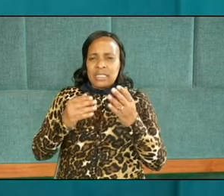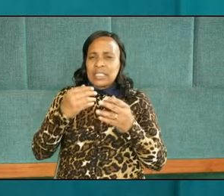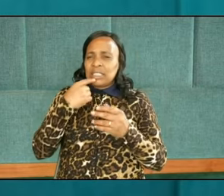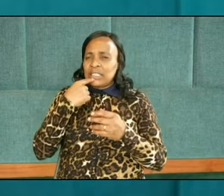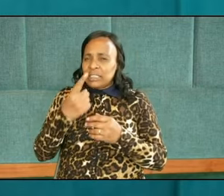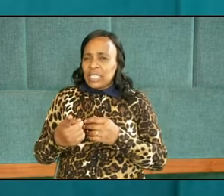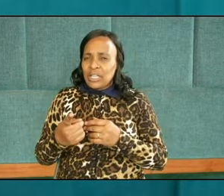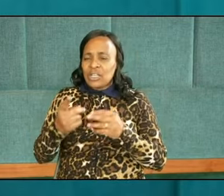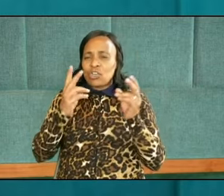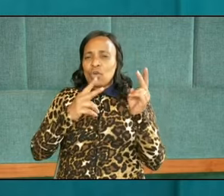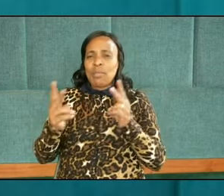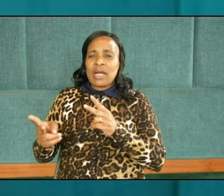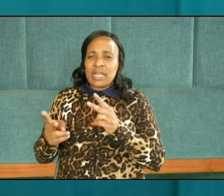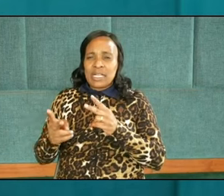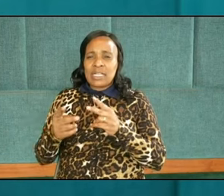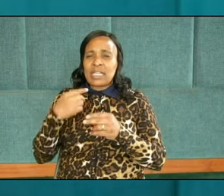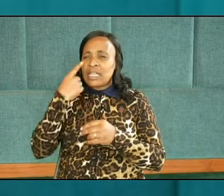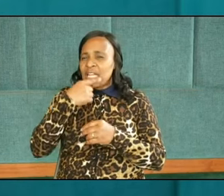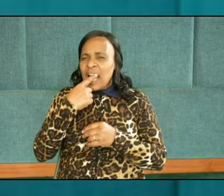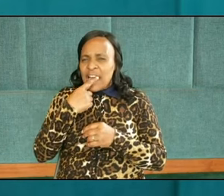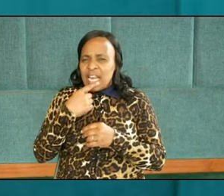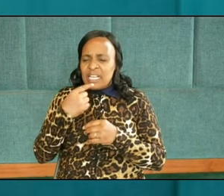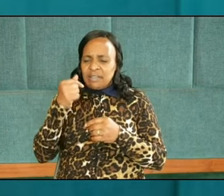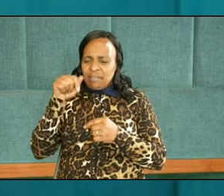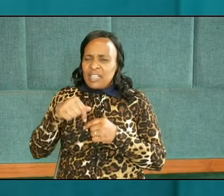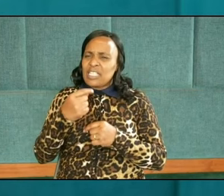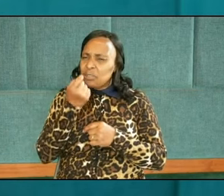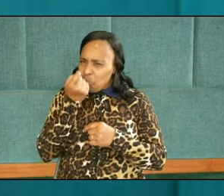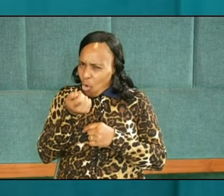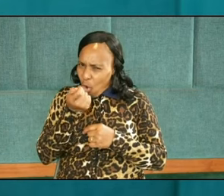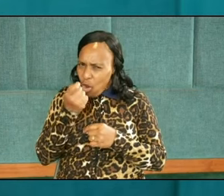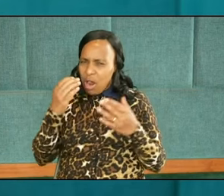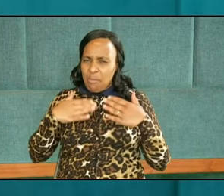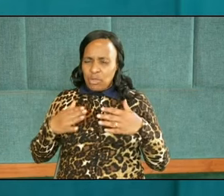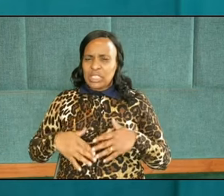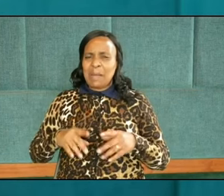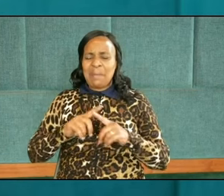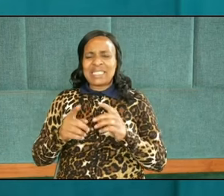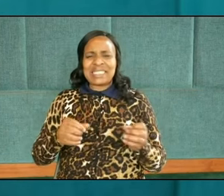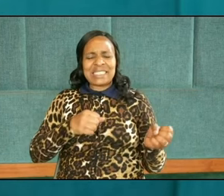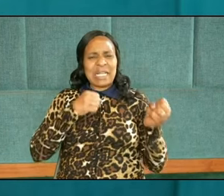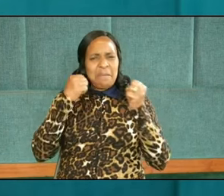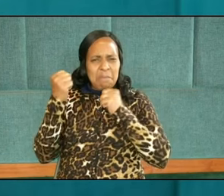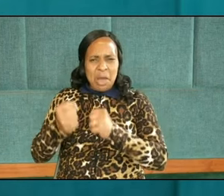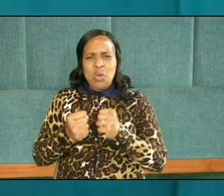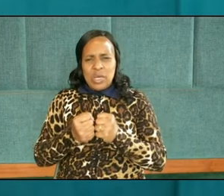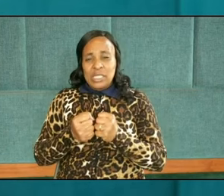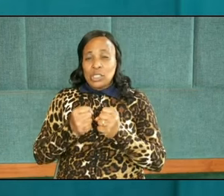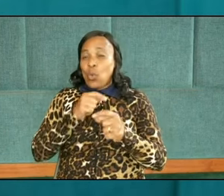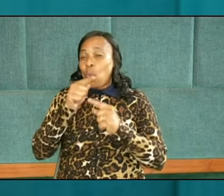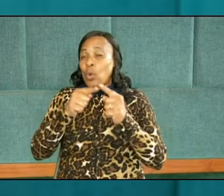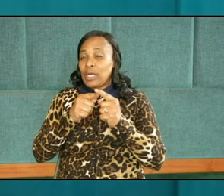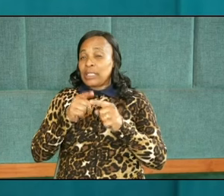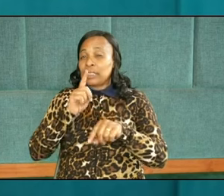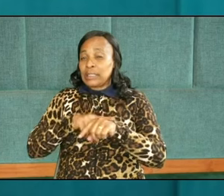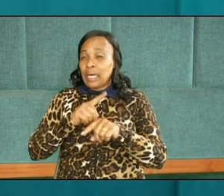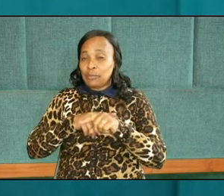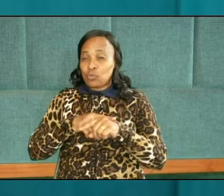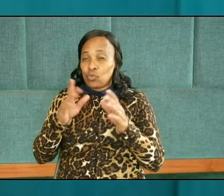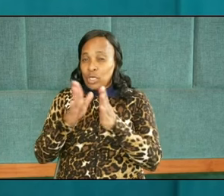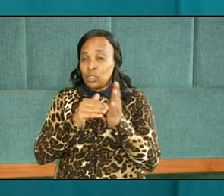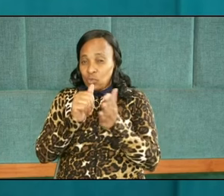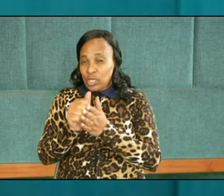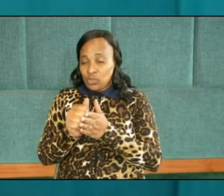usually the tongue is the smallest organ of the body, but it's the mightiest weapon. And the